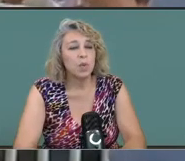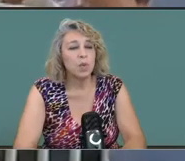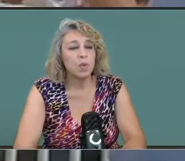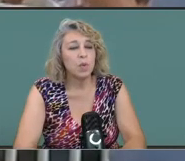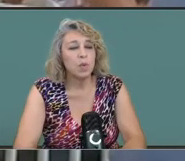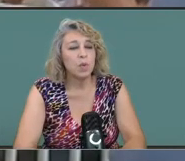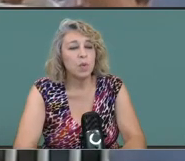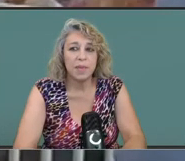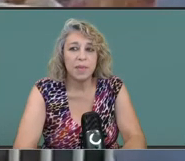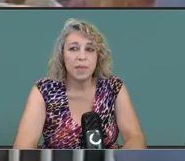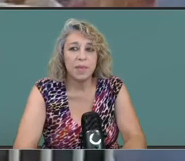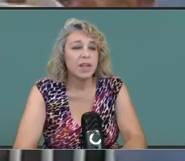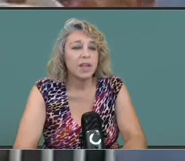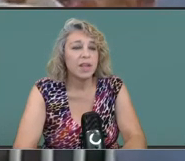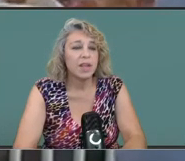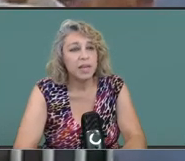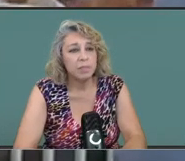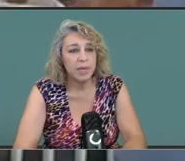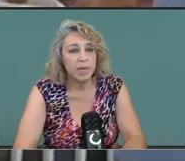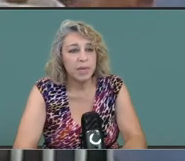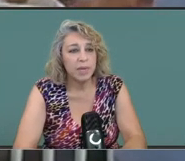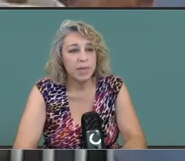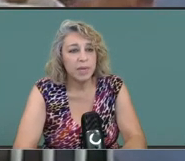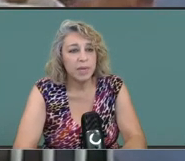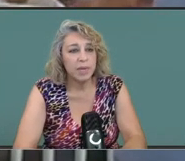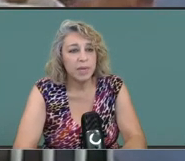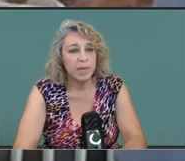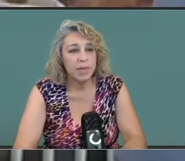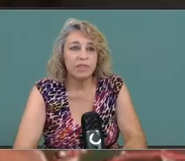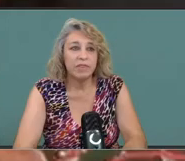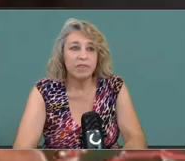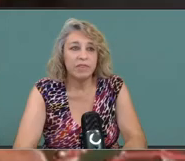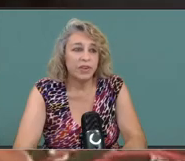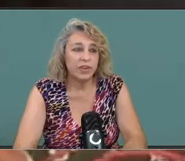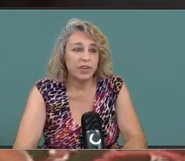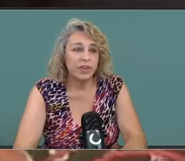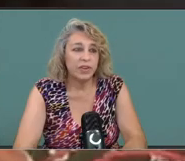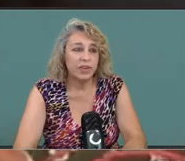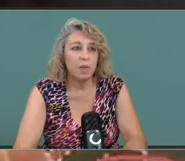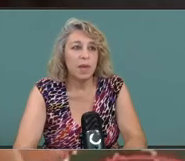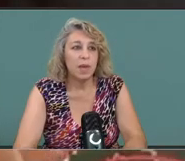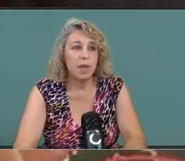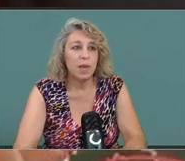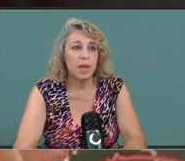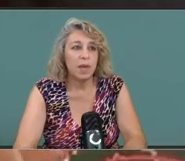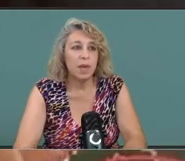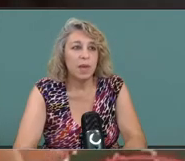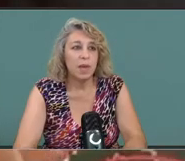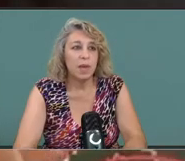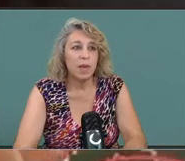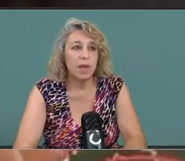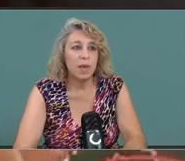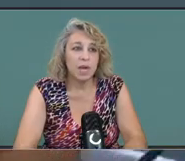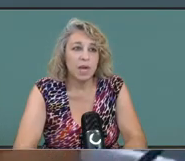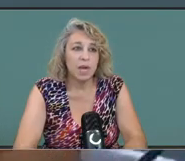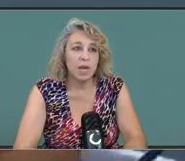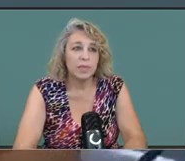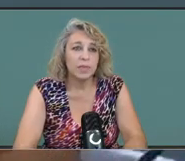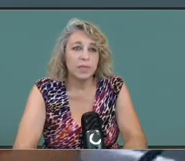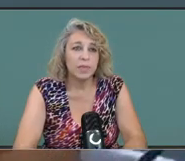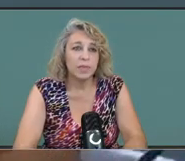I'm very happy to be here in the company of the governor of Chihuahua, Javier